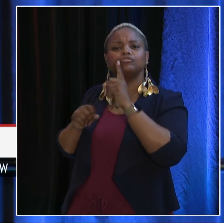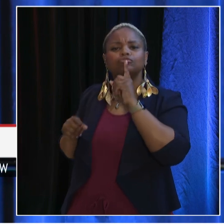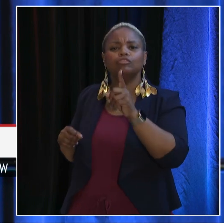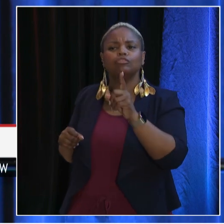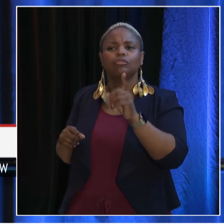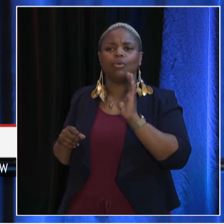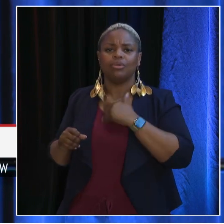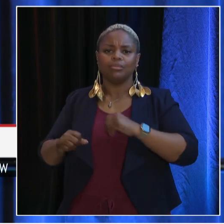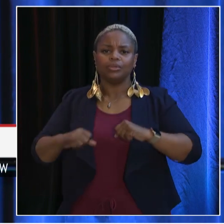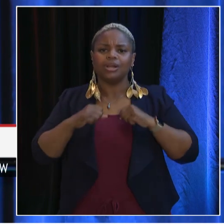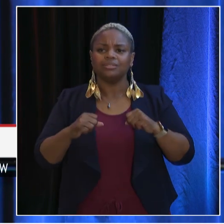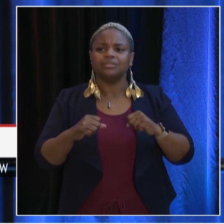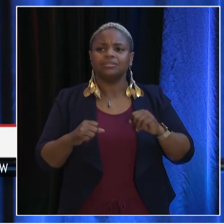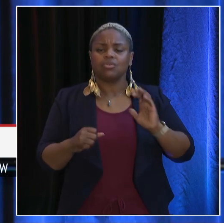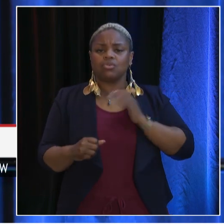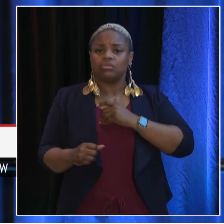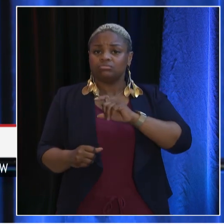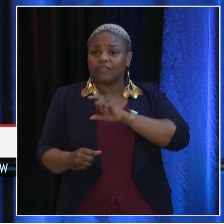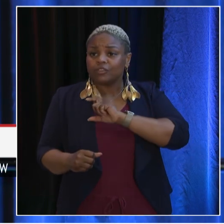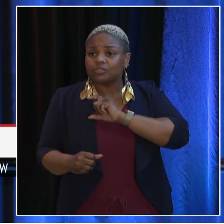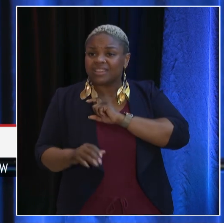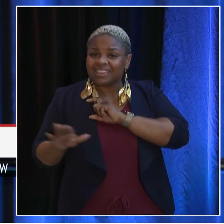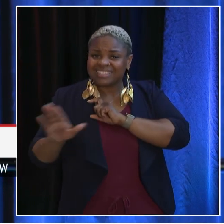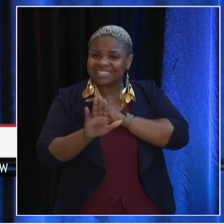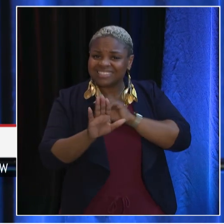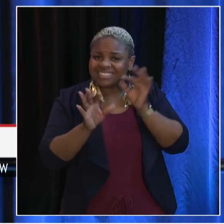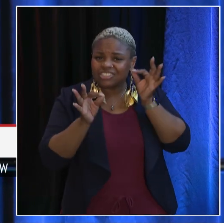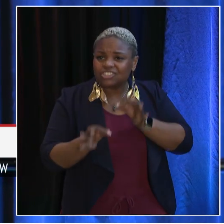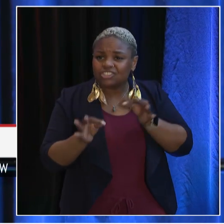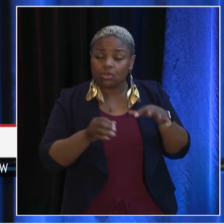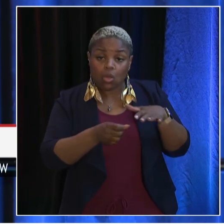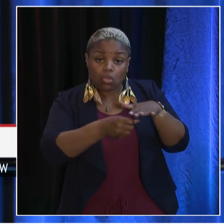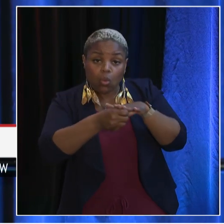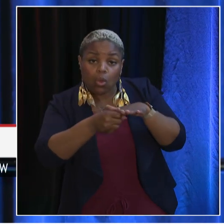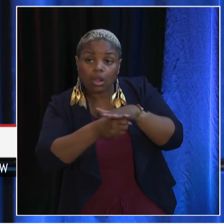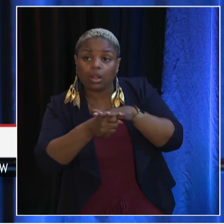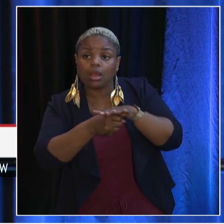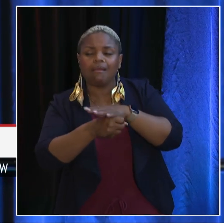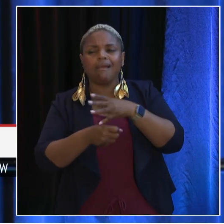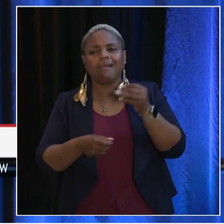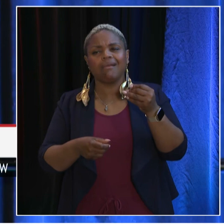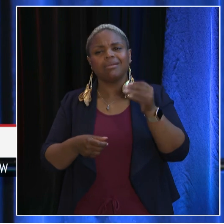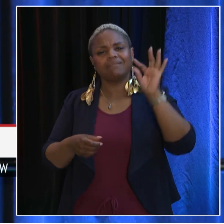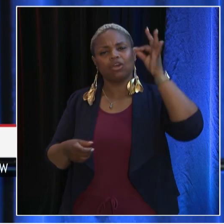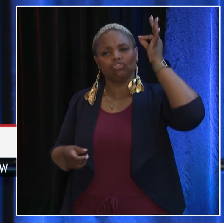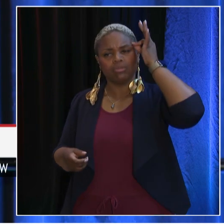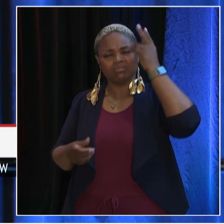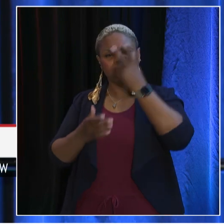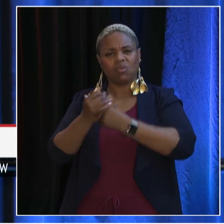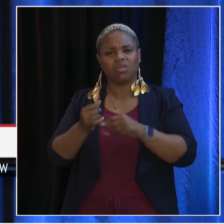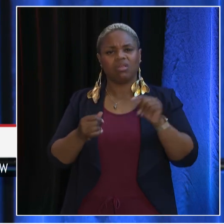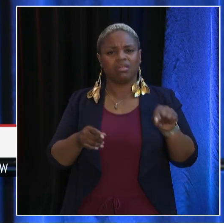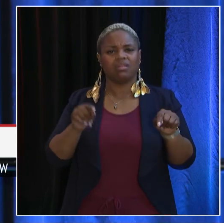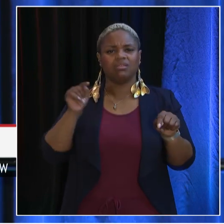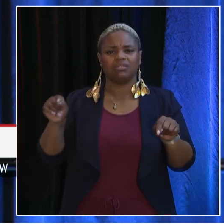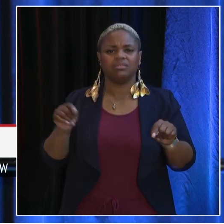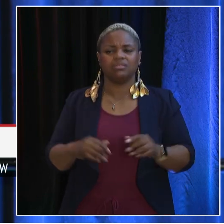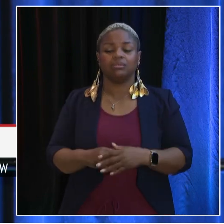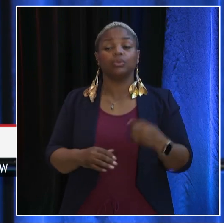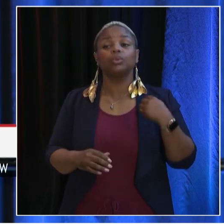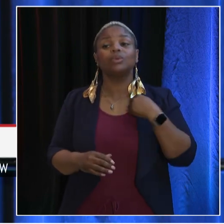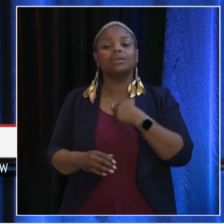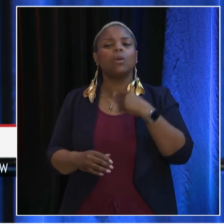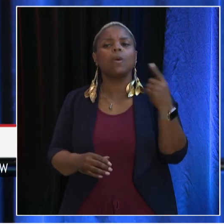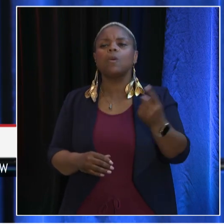our law enforcement capabilities, both locally and with the federal government. We have to always be looking